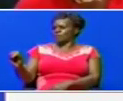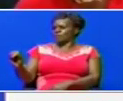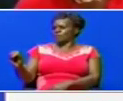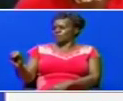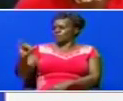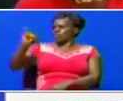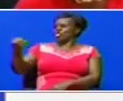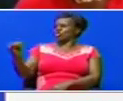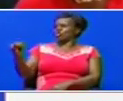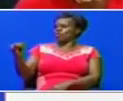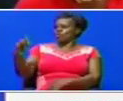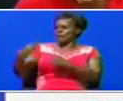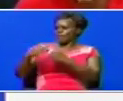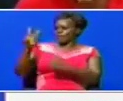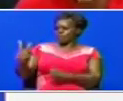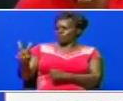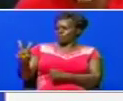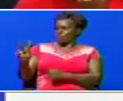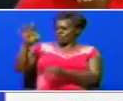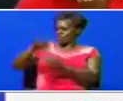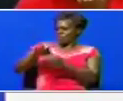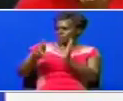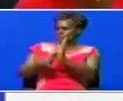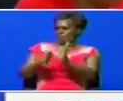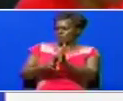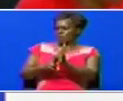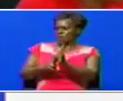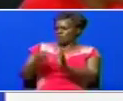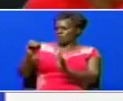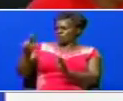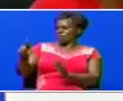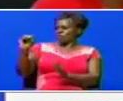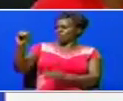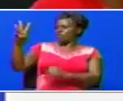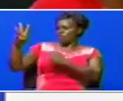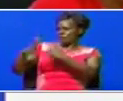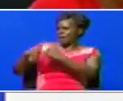Shakalaka Chirongo, 82 votes, representing 0.09%.